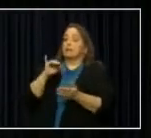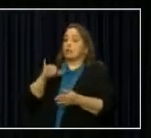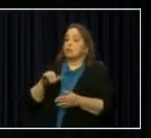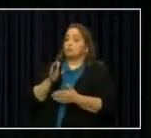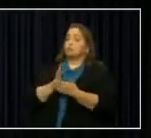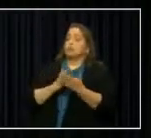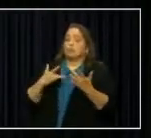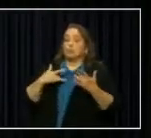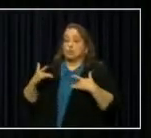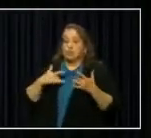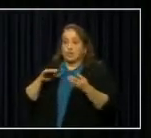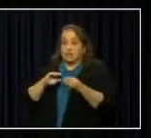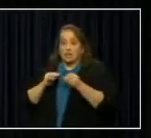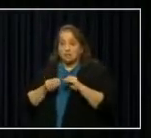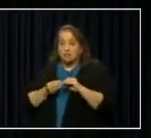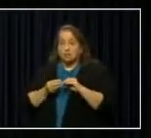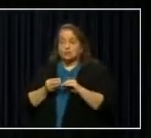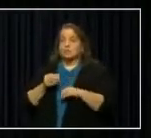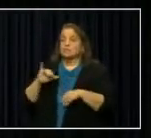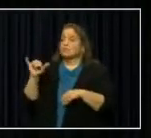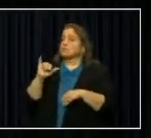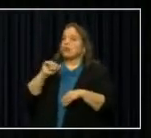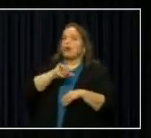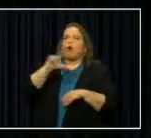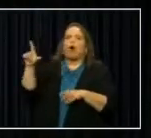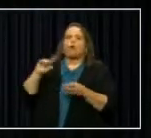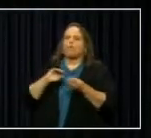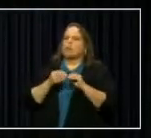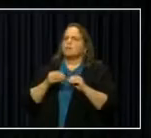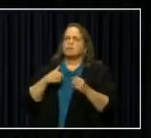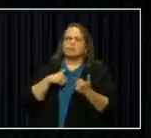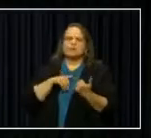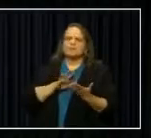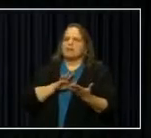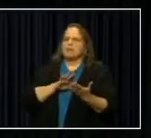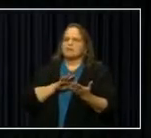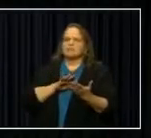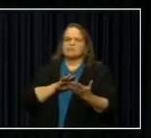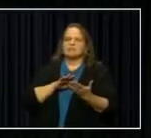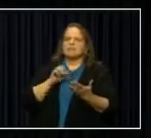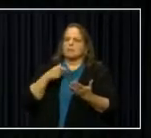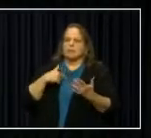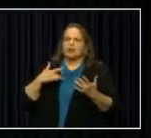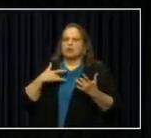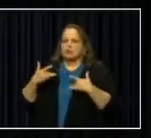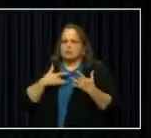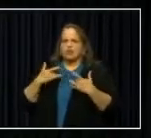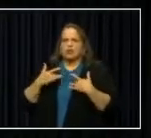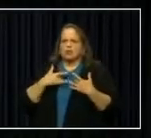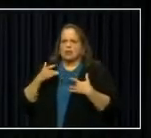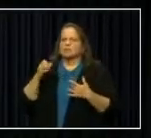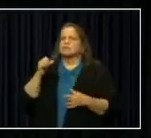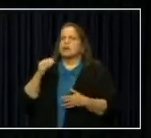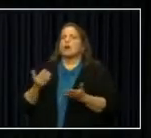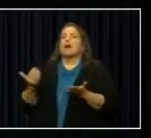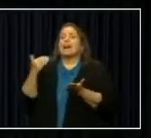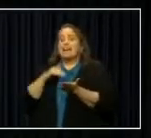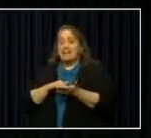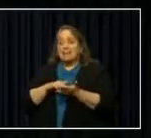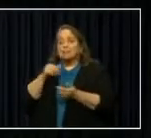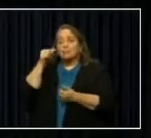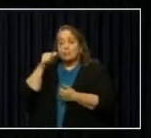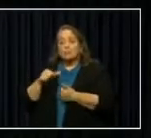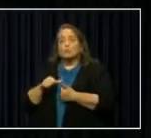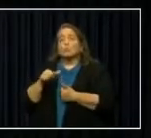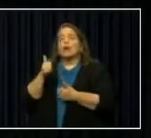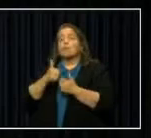some concerning numbers. Just like all these numbers we face are concerning. So again, remember,